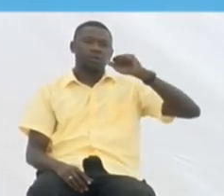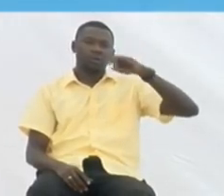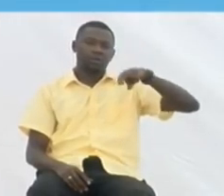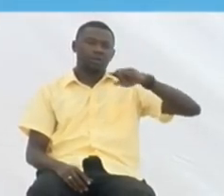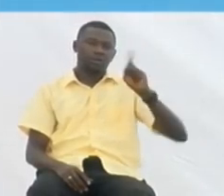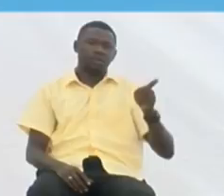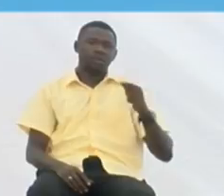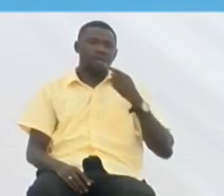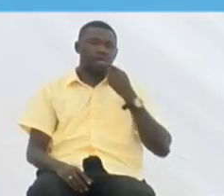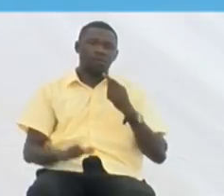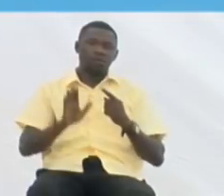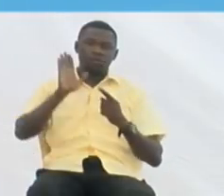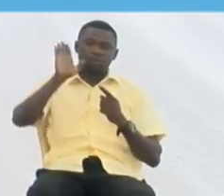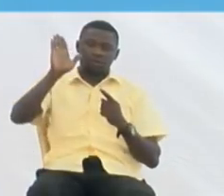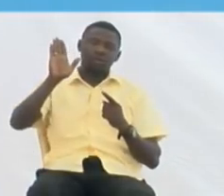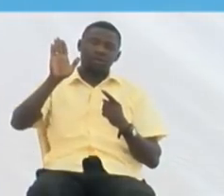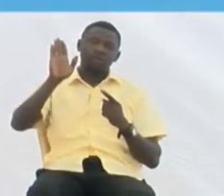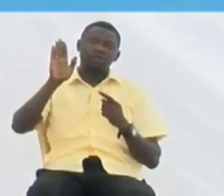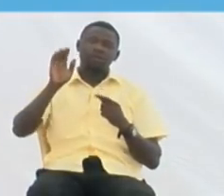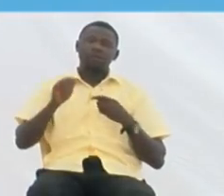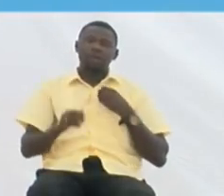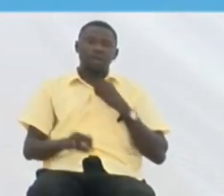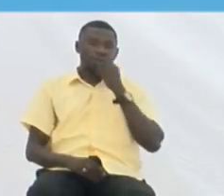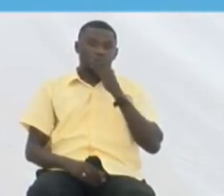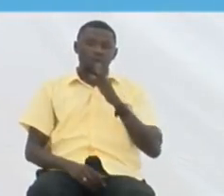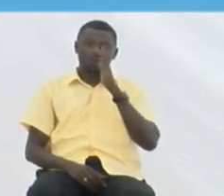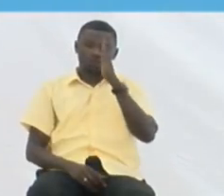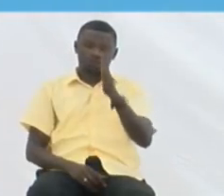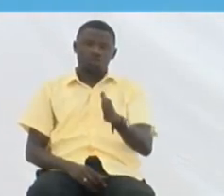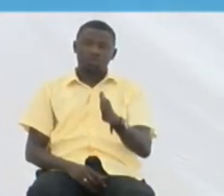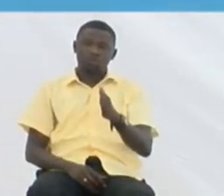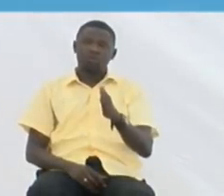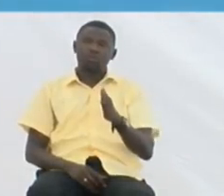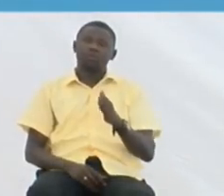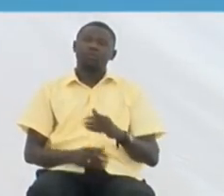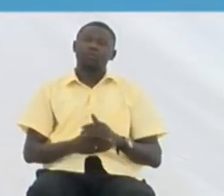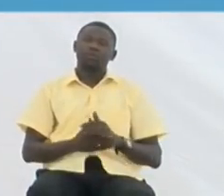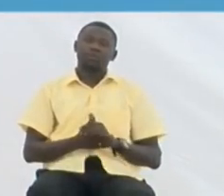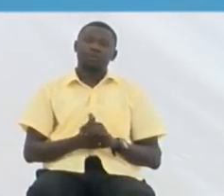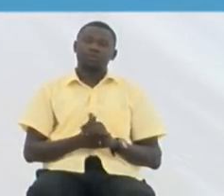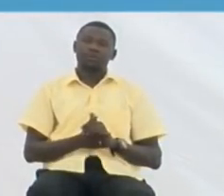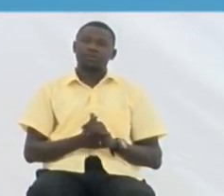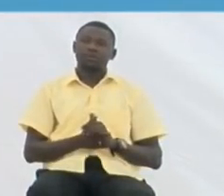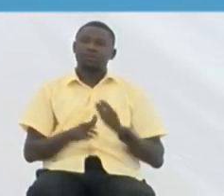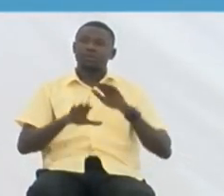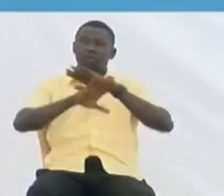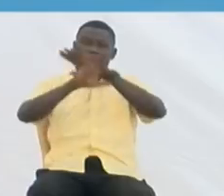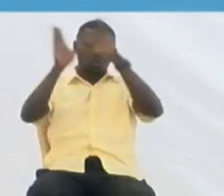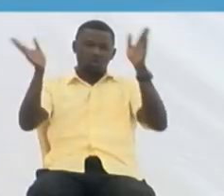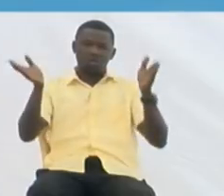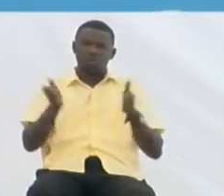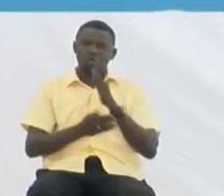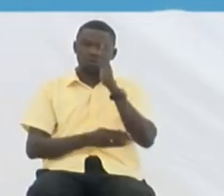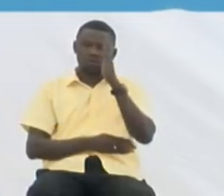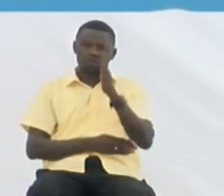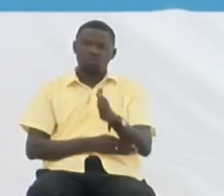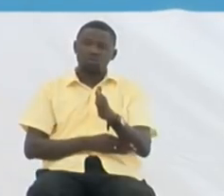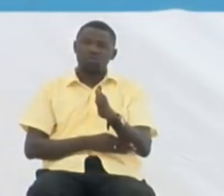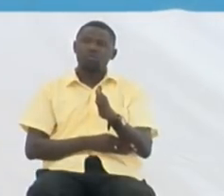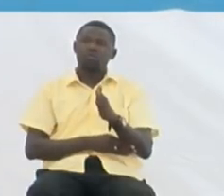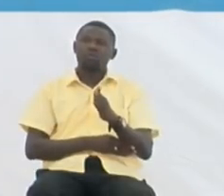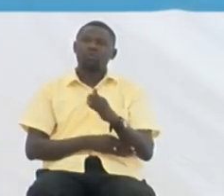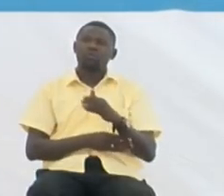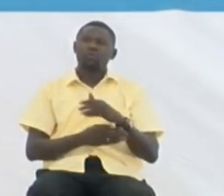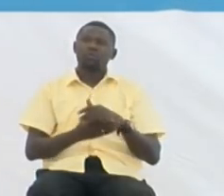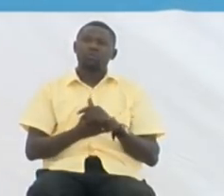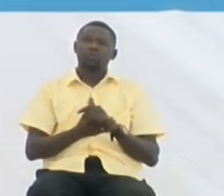Benkal lako. I'll speak the truth. Beto nya fola. Beto nya le fola ja. The whole truth. Tonya damma. Tonya